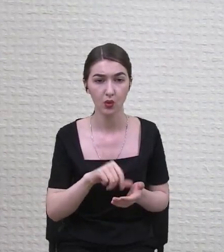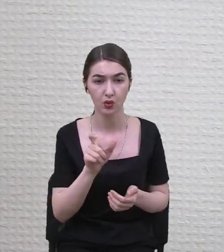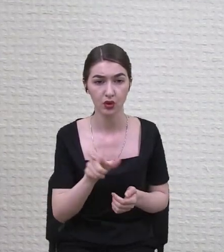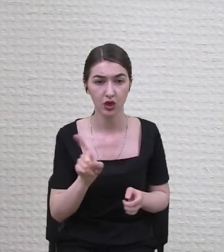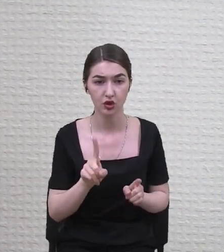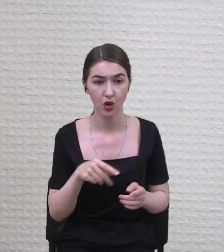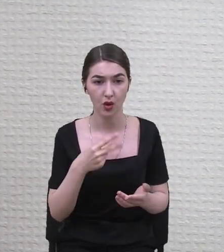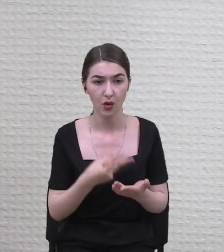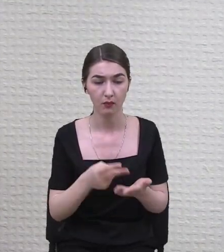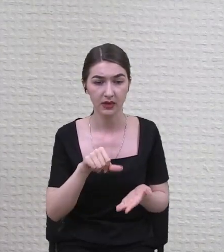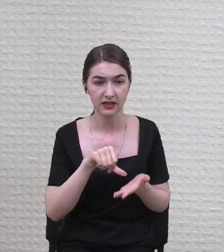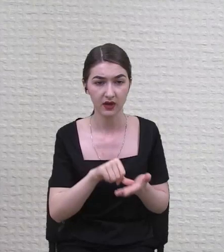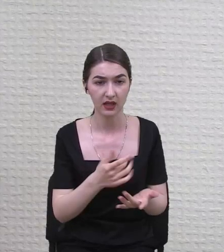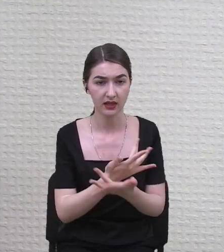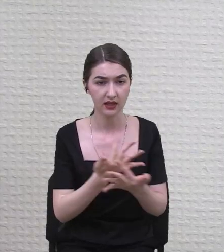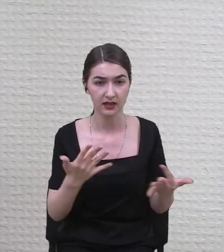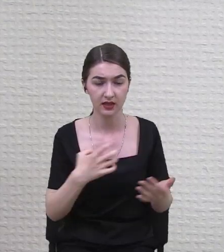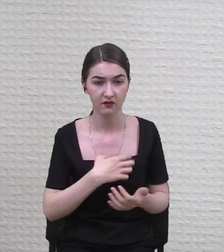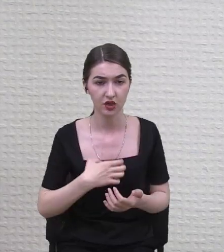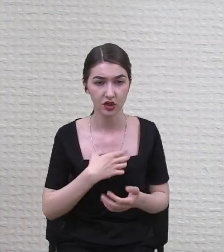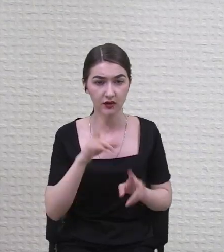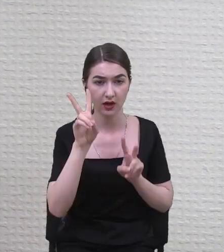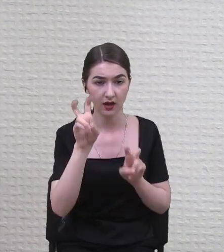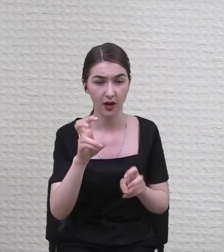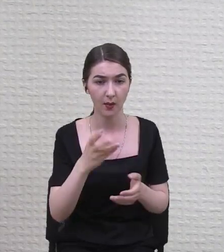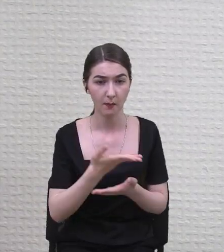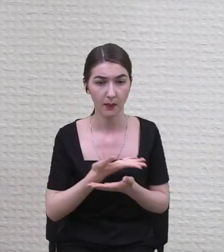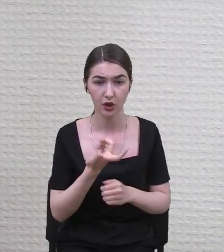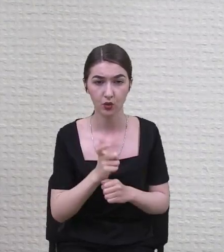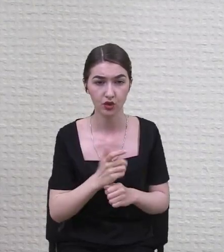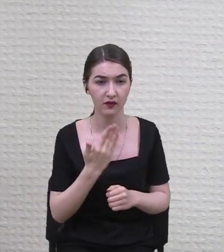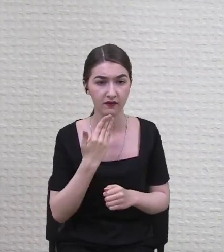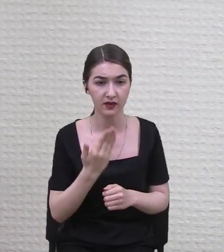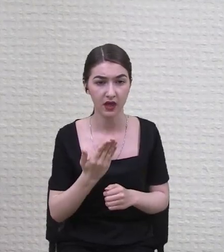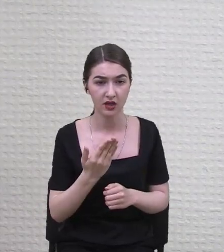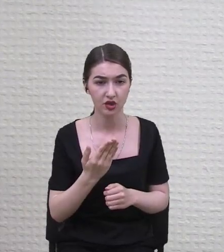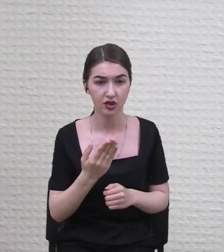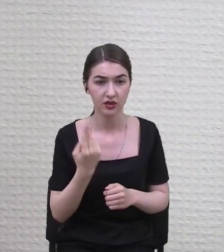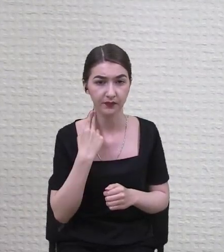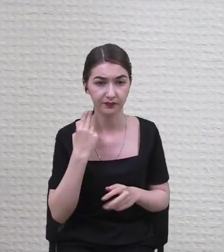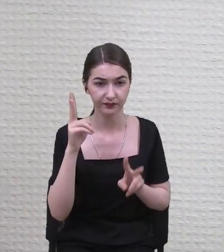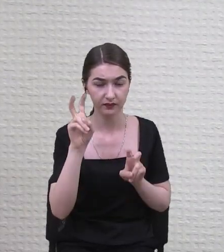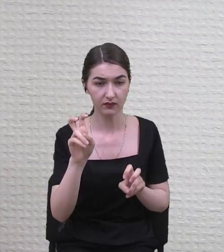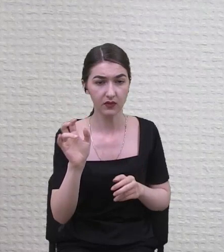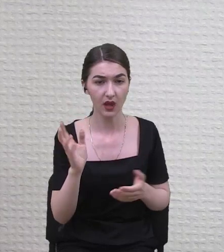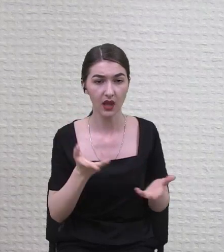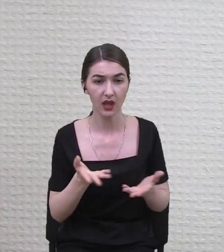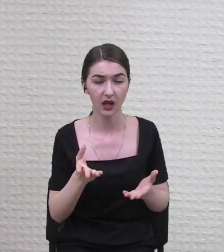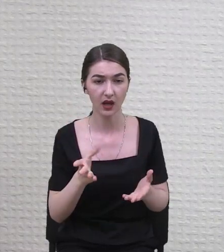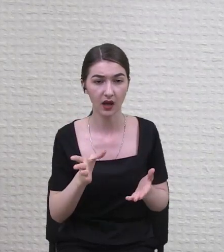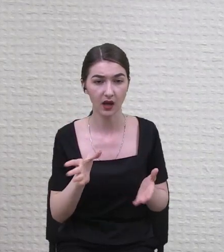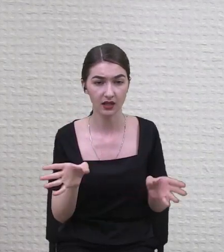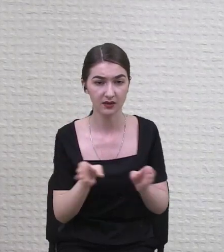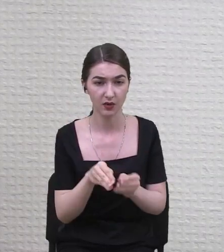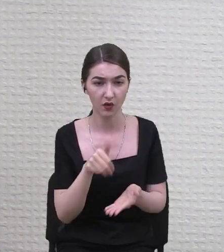to Humanity and Inclusion, who co-chairs the working group with us to dedicate their resource today as well. It's a